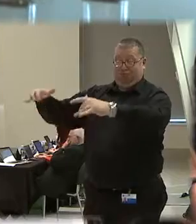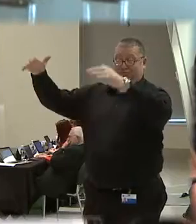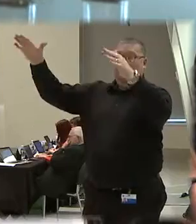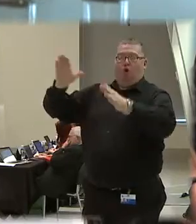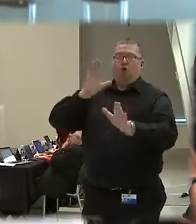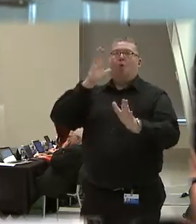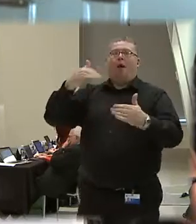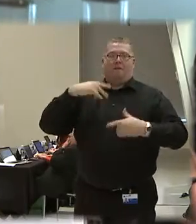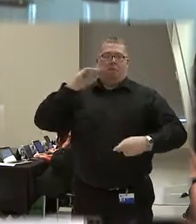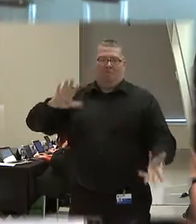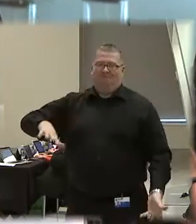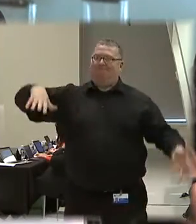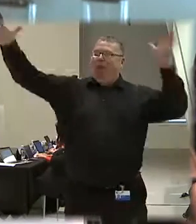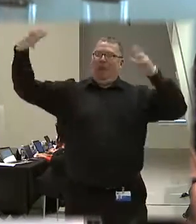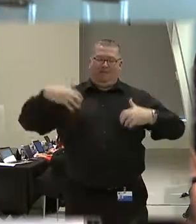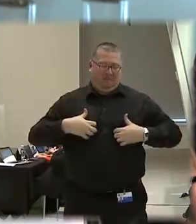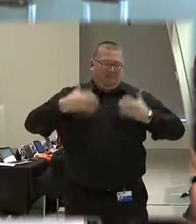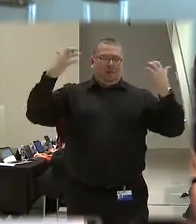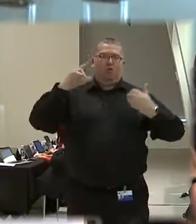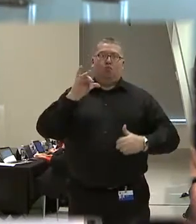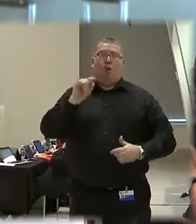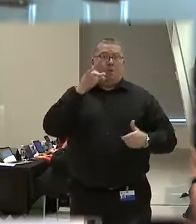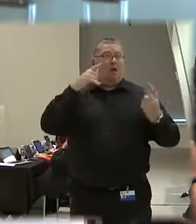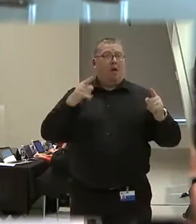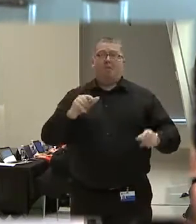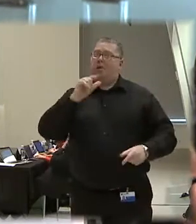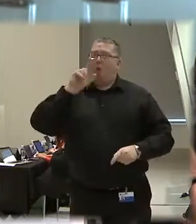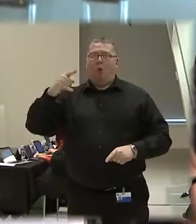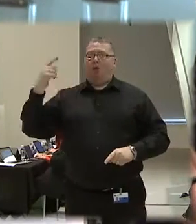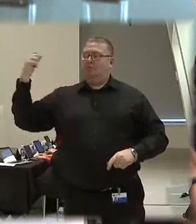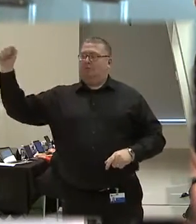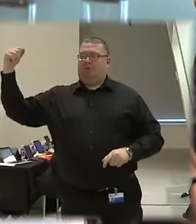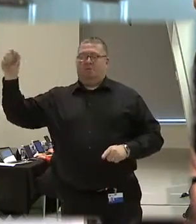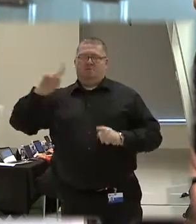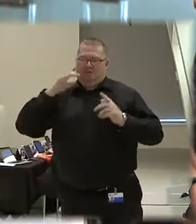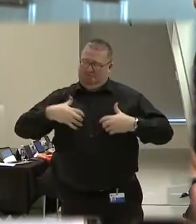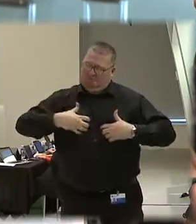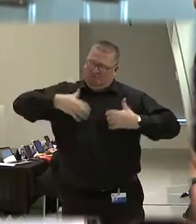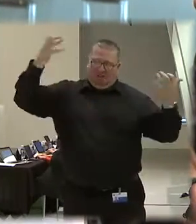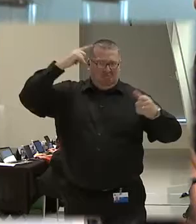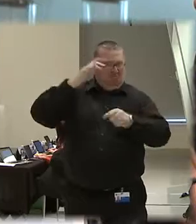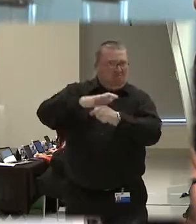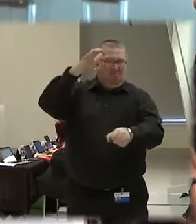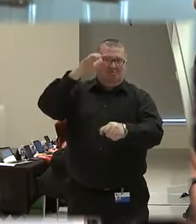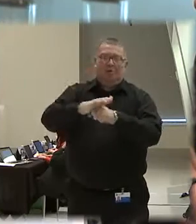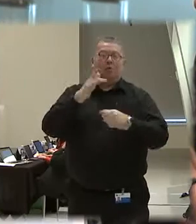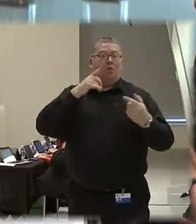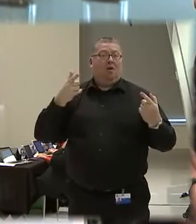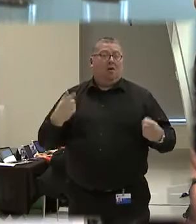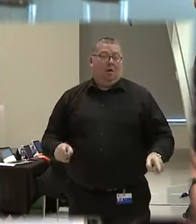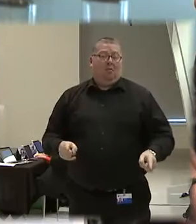a demonstration. So I don't know if there's I